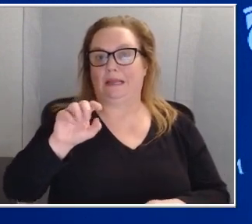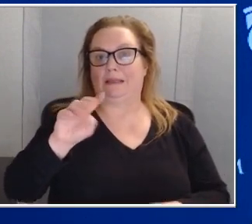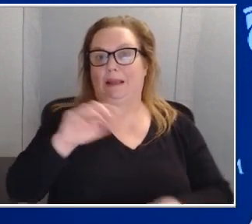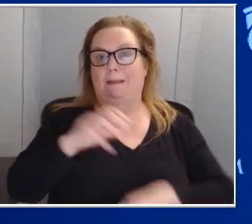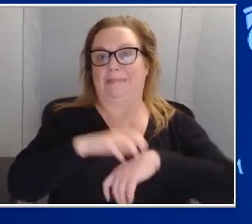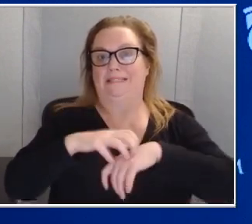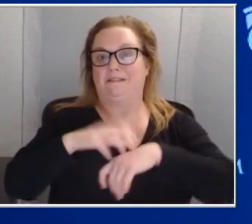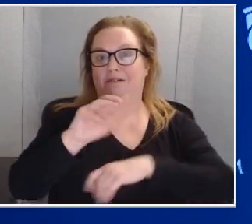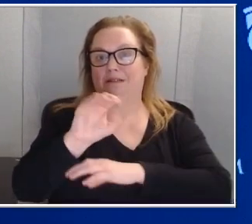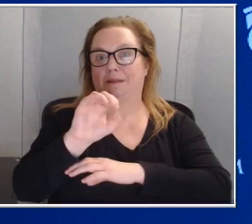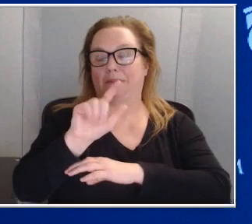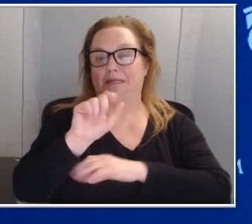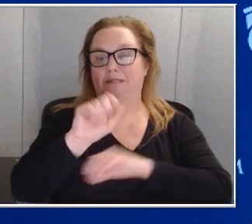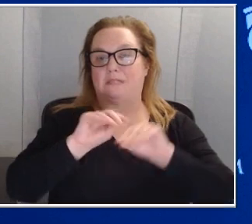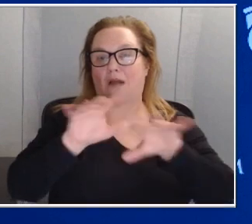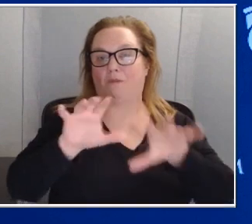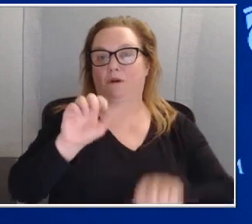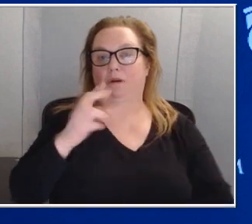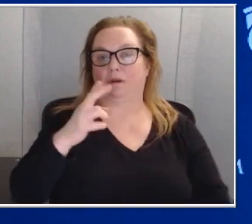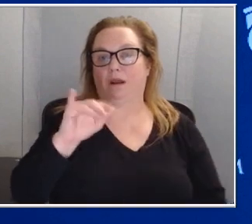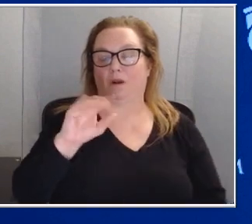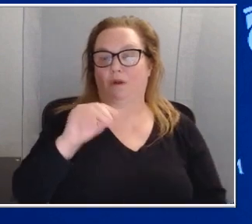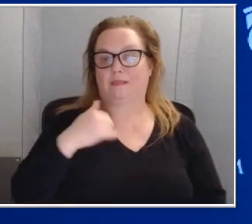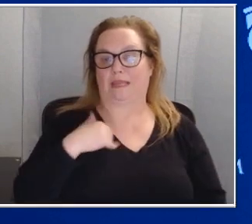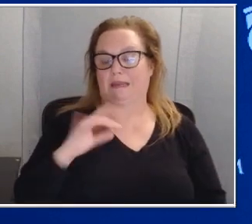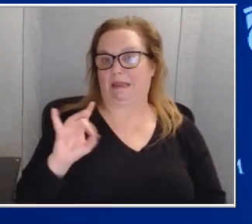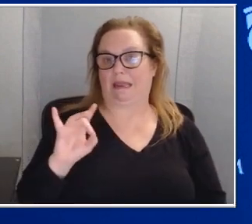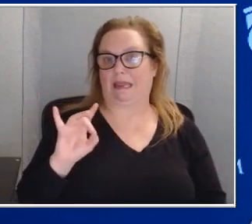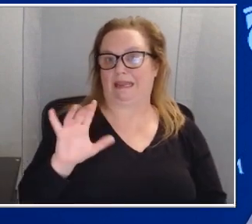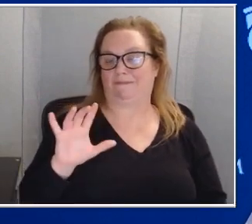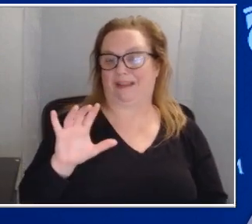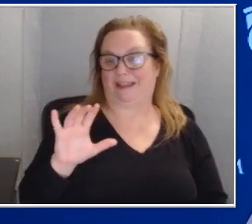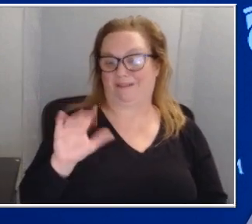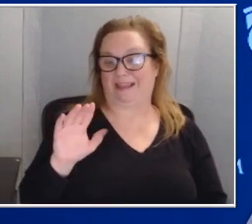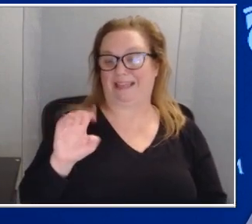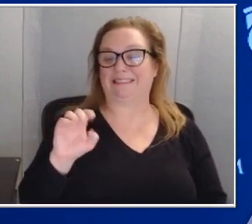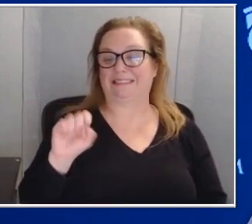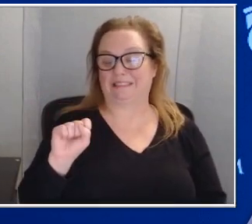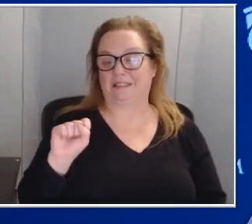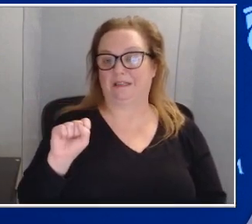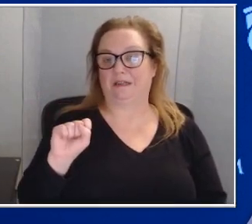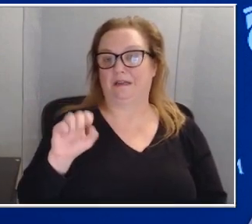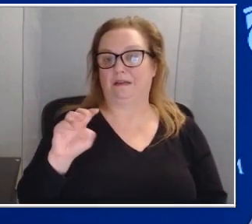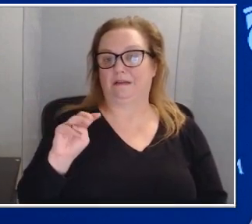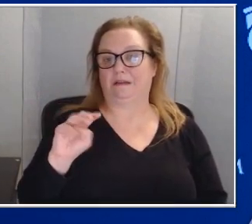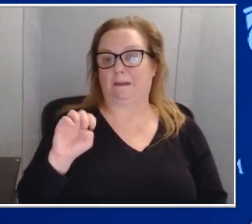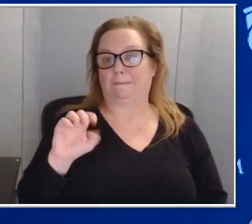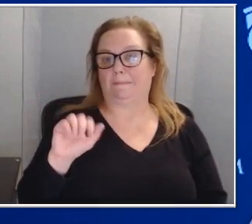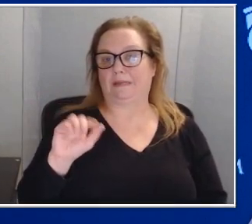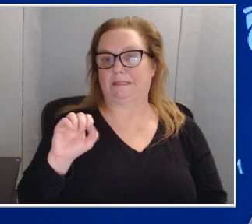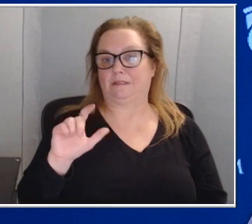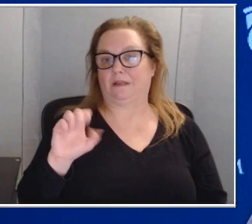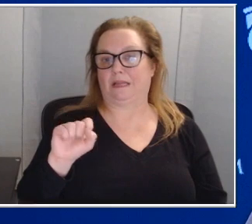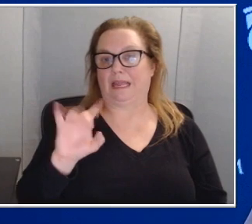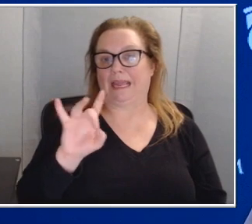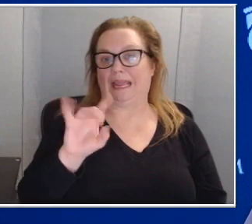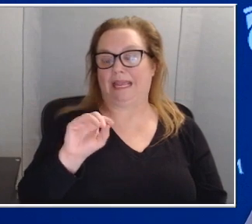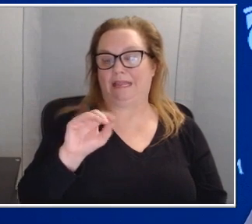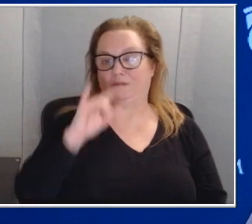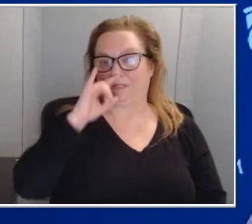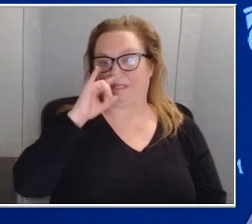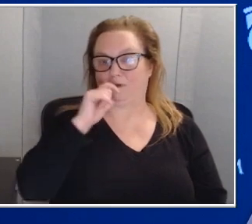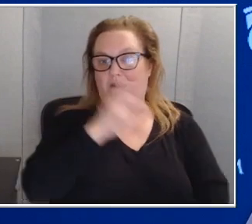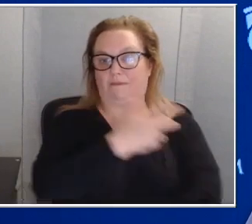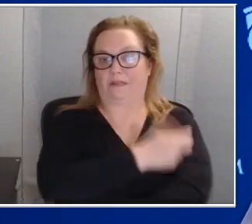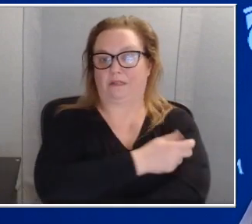Ohio, in which I believe they had 85 cases. Of those, 80 of those kids were not vaccinated or they were